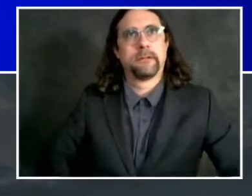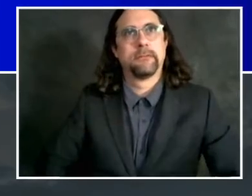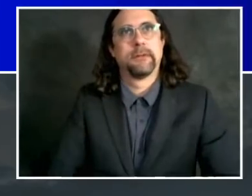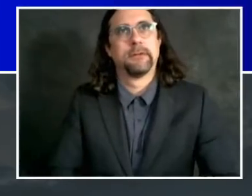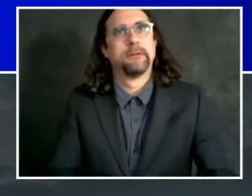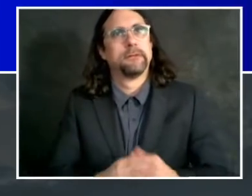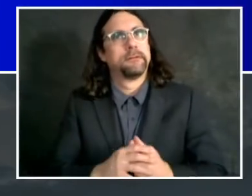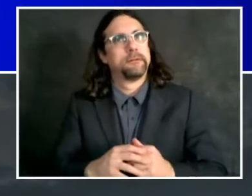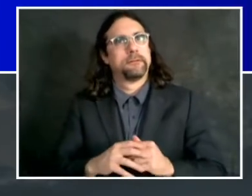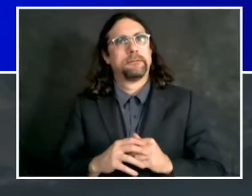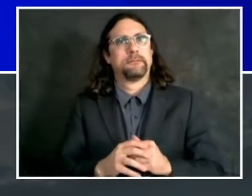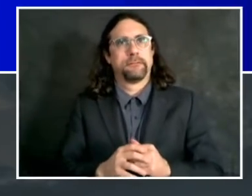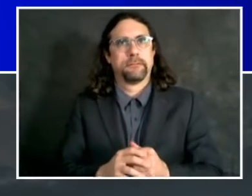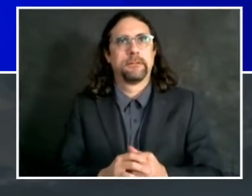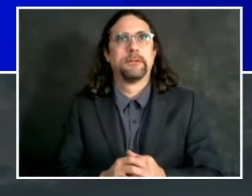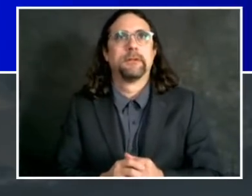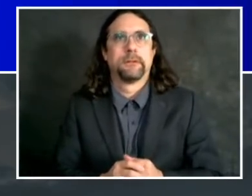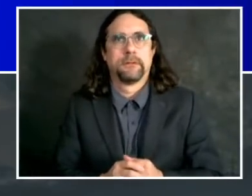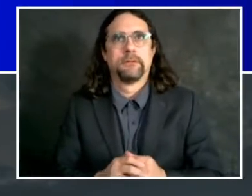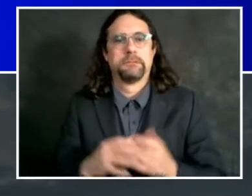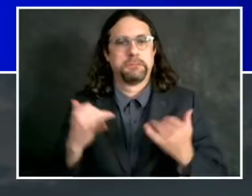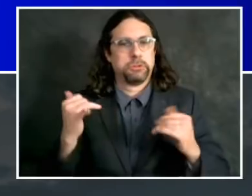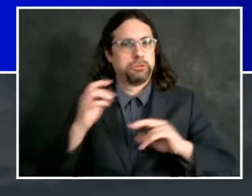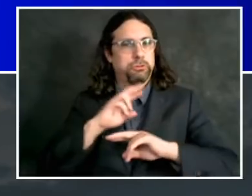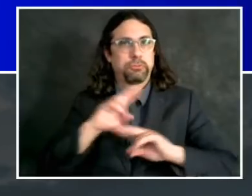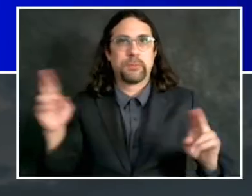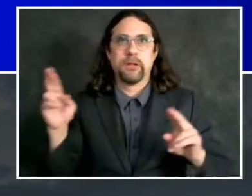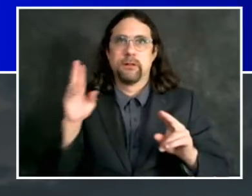of the woods for the long haul, more to do.